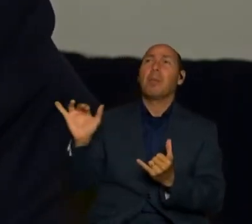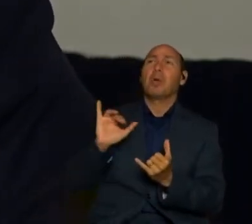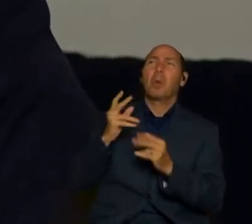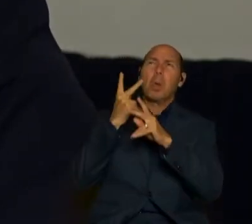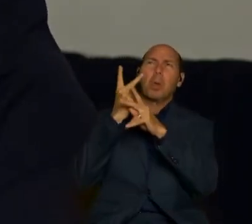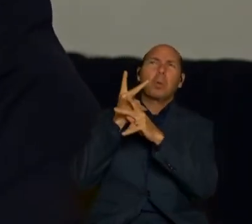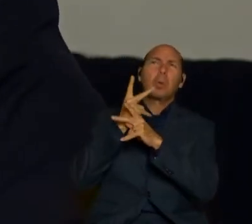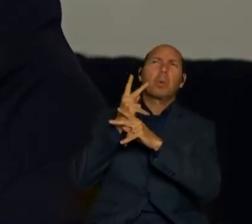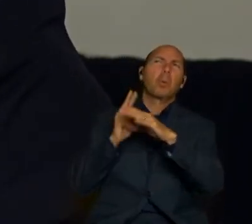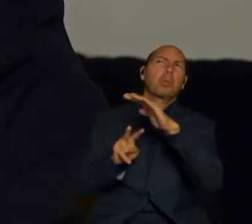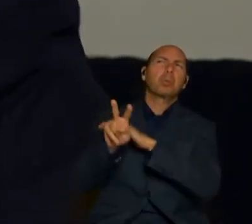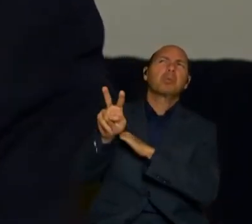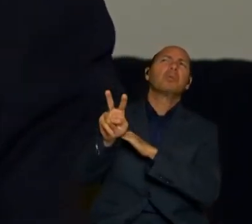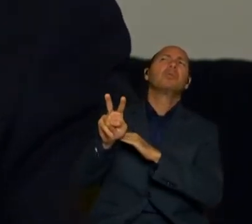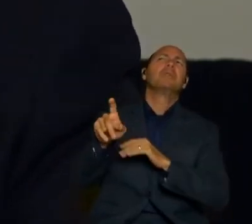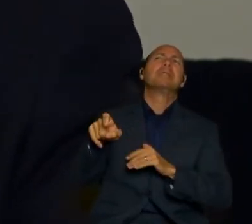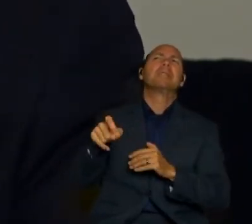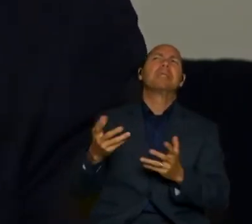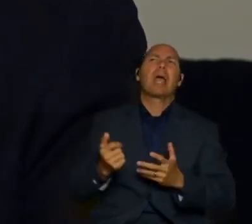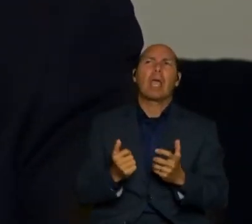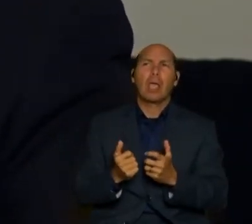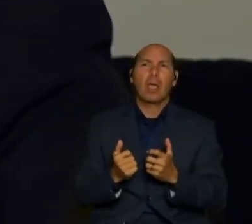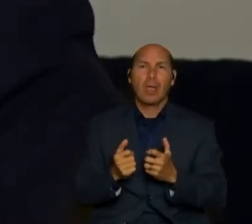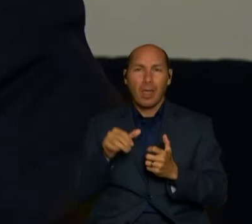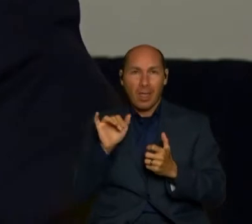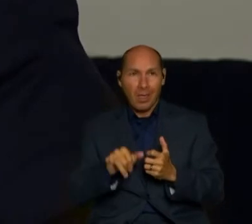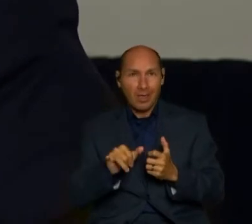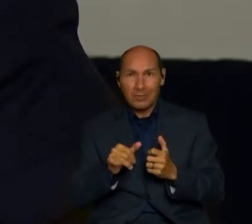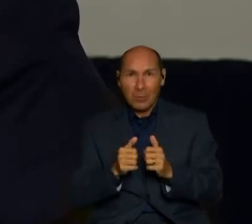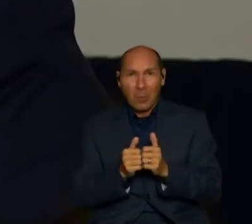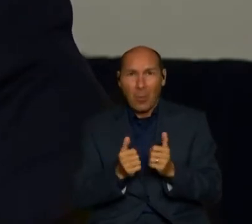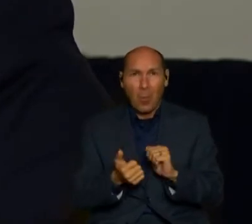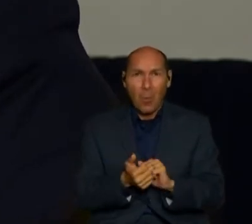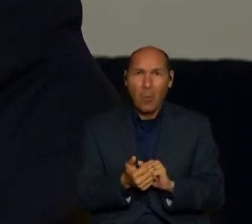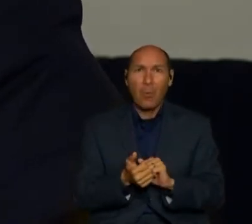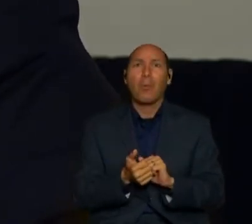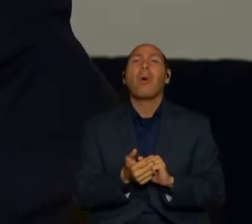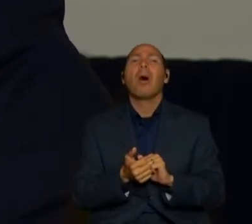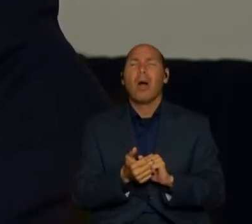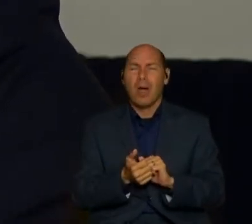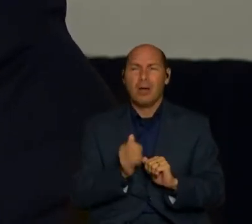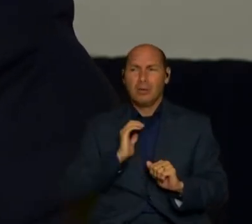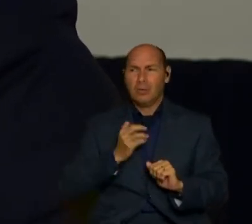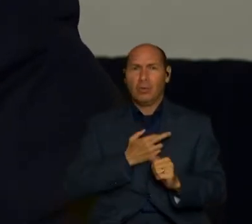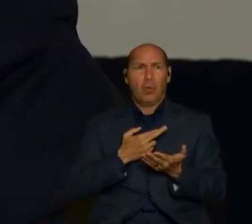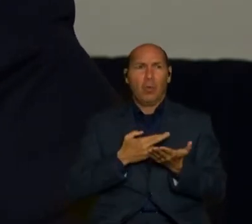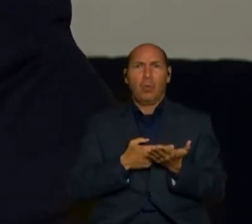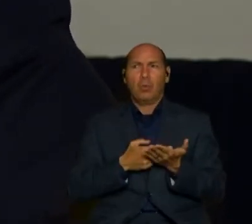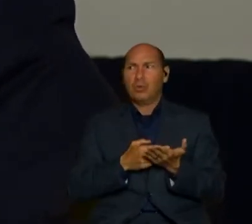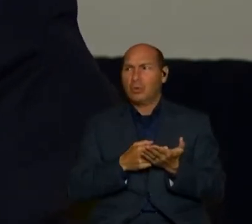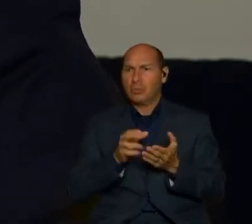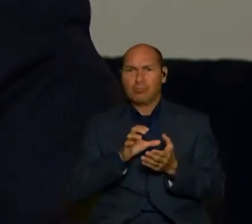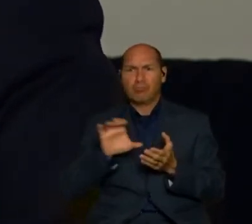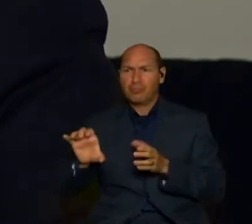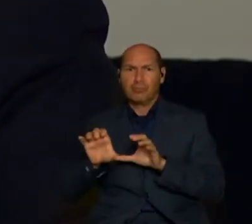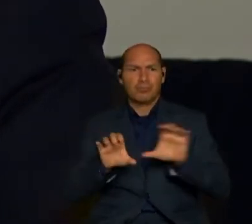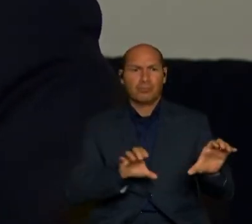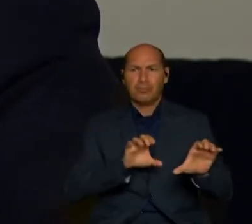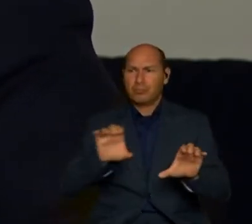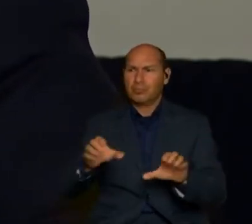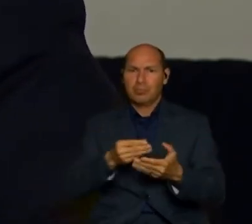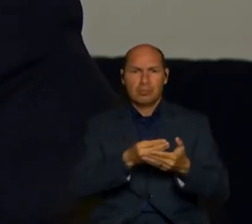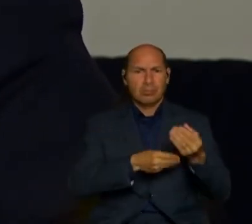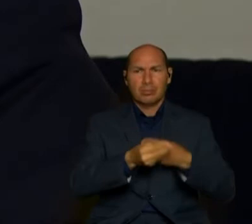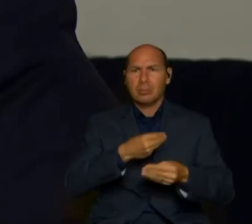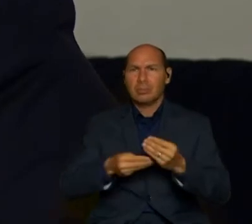our needs are going to be tomorrow. And obviously how that translates into how we allocate our resources, how do we budget. If we bring